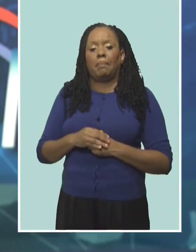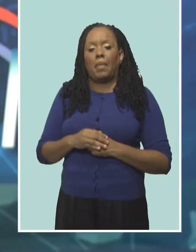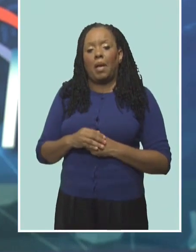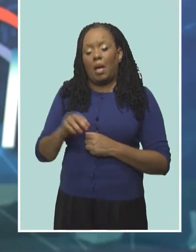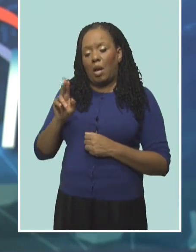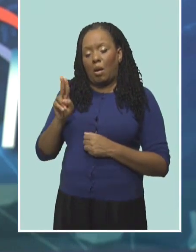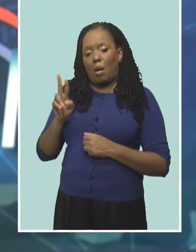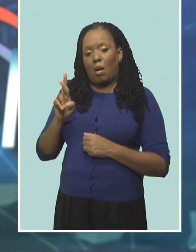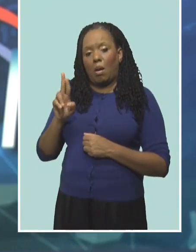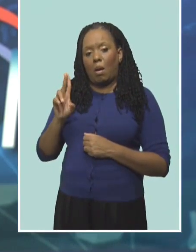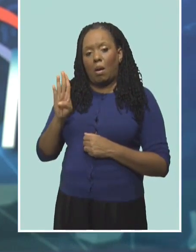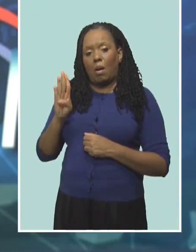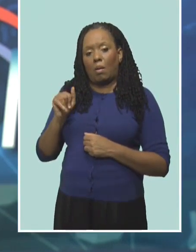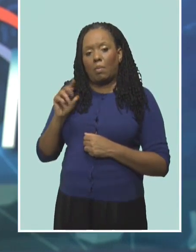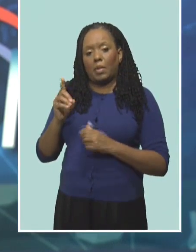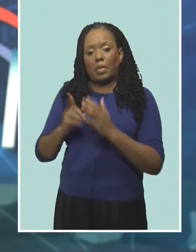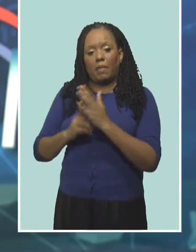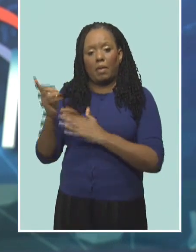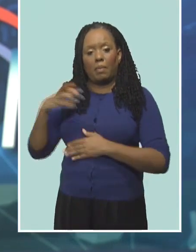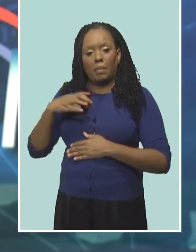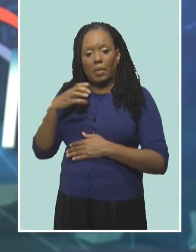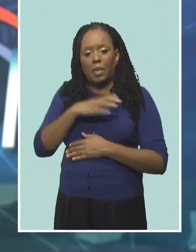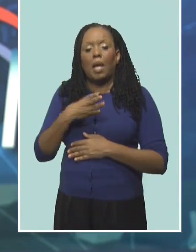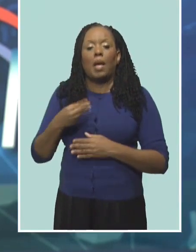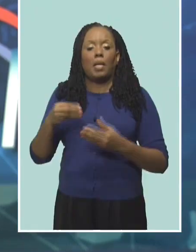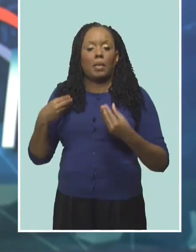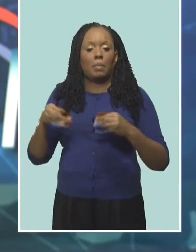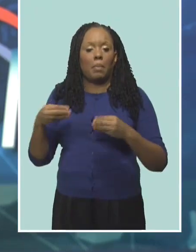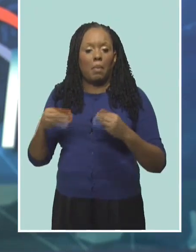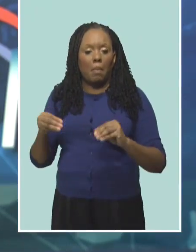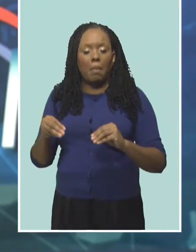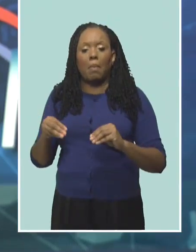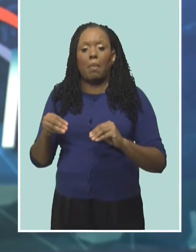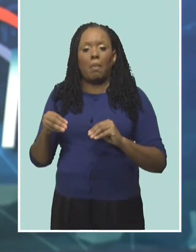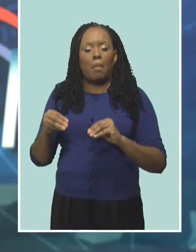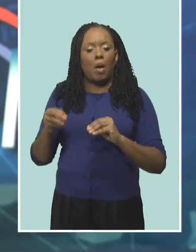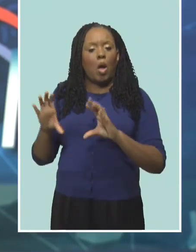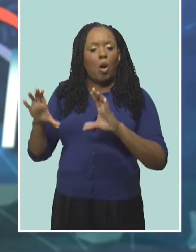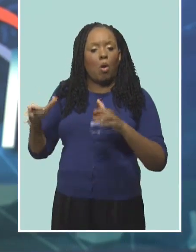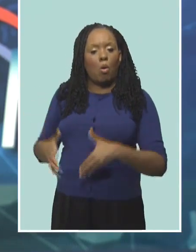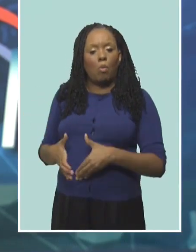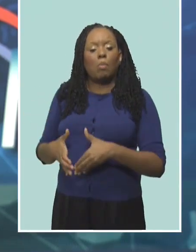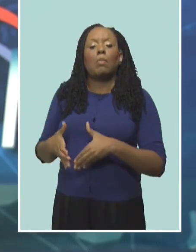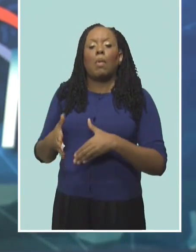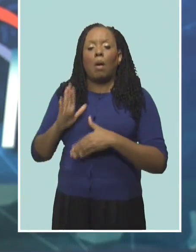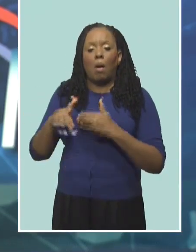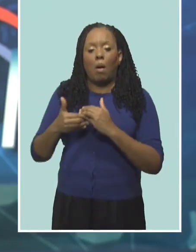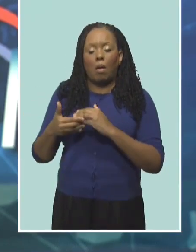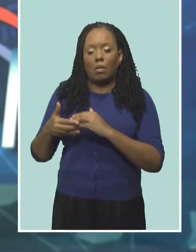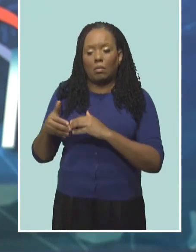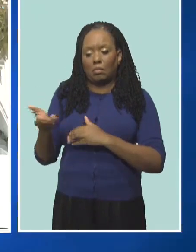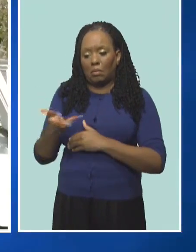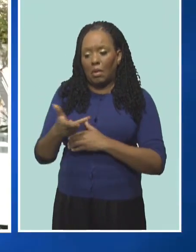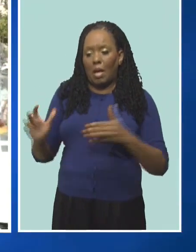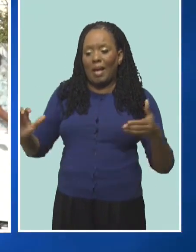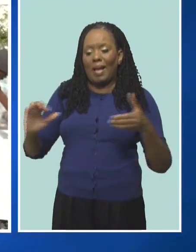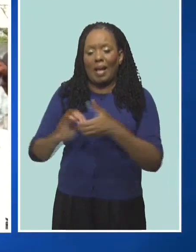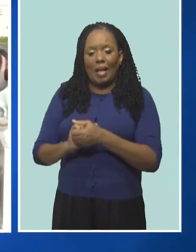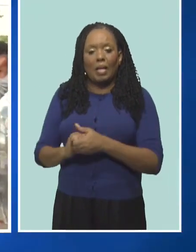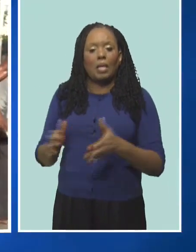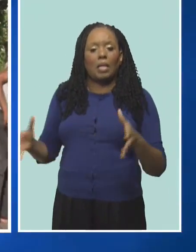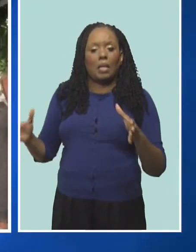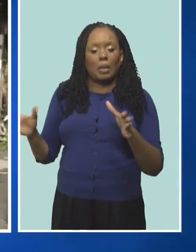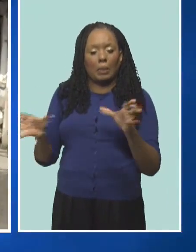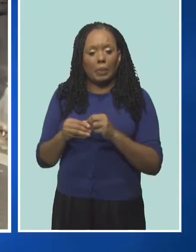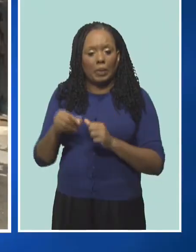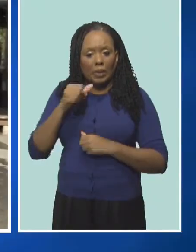of the Ministry of Agriculture, they're all in unison on the way forward. Rachel Agard has that story. Government's